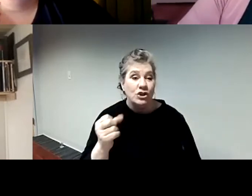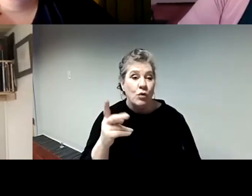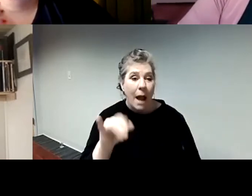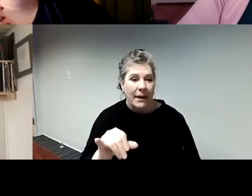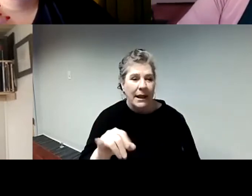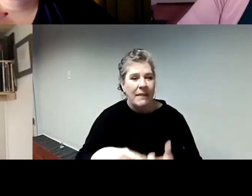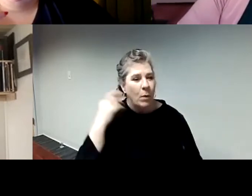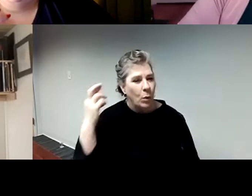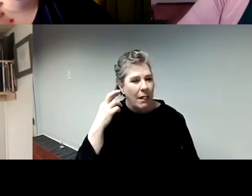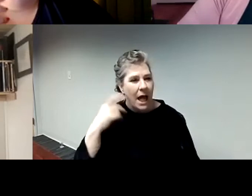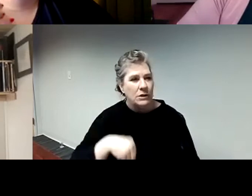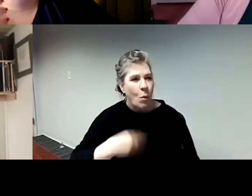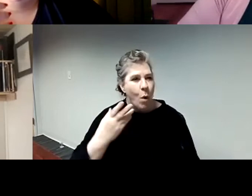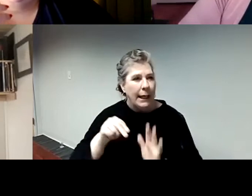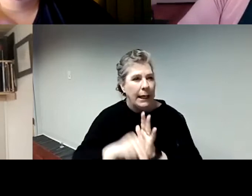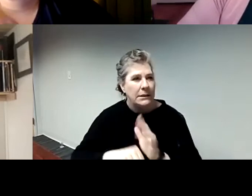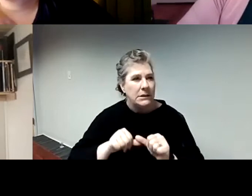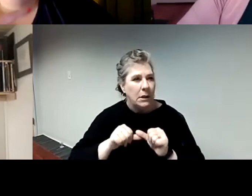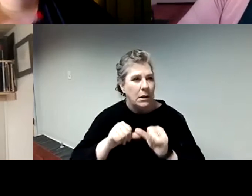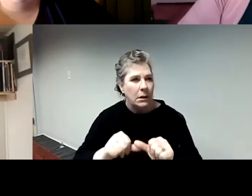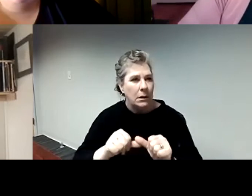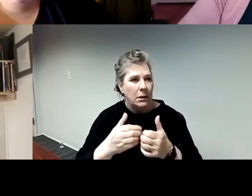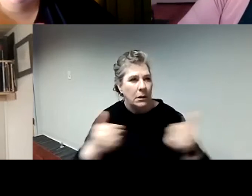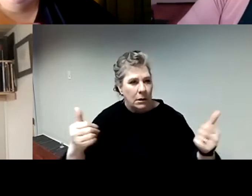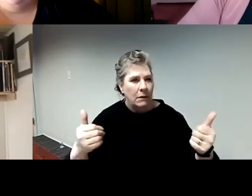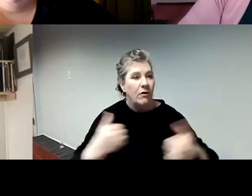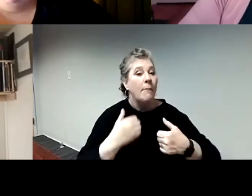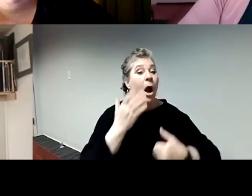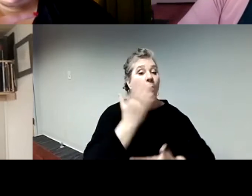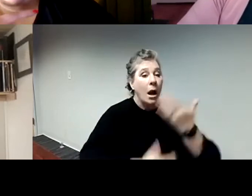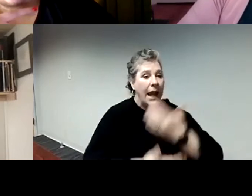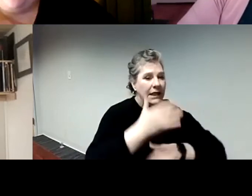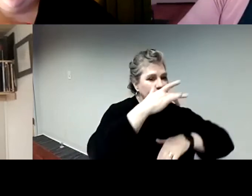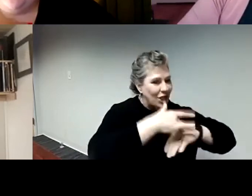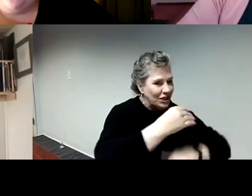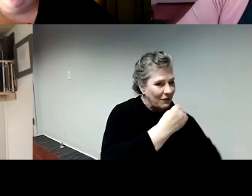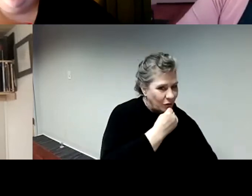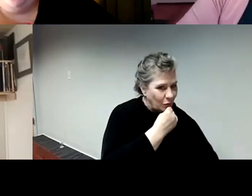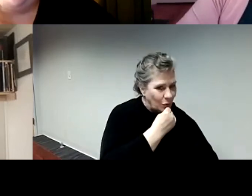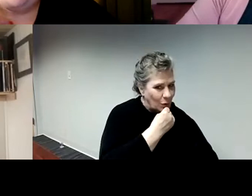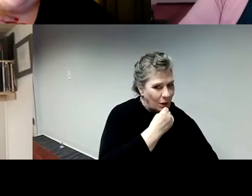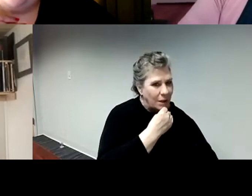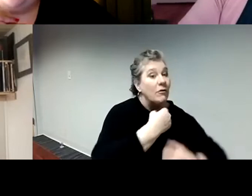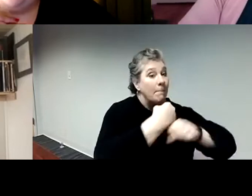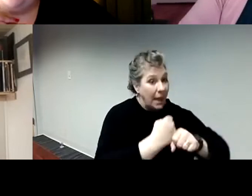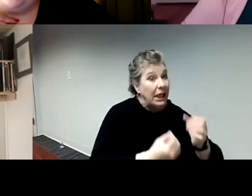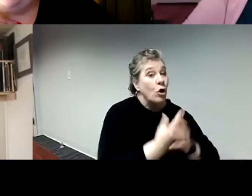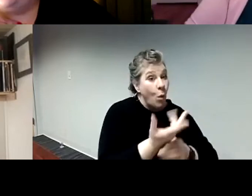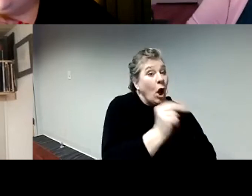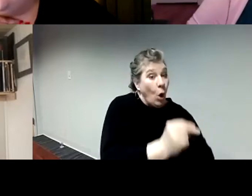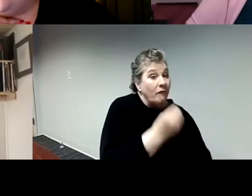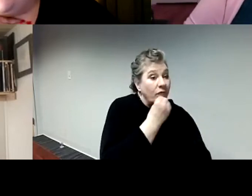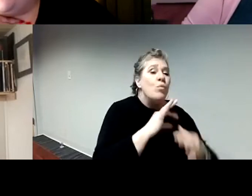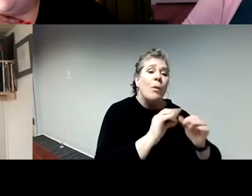is what pushed us away and distanced us from the production of our food, from the means of manufacturing our own food, from our relationship to the